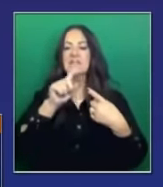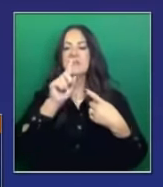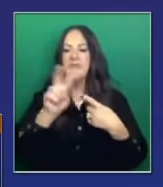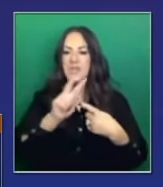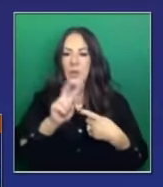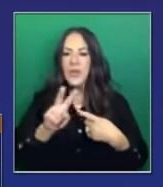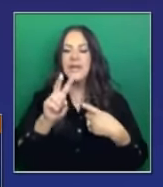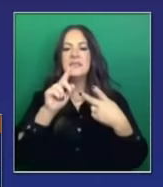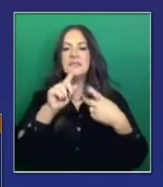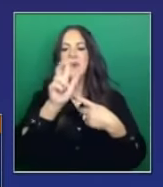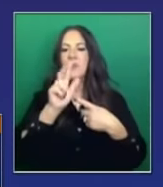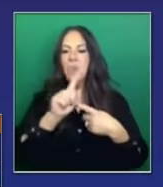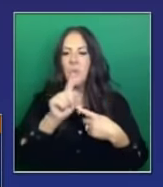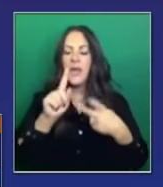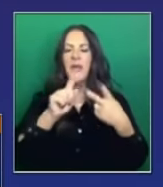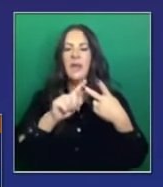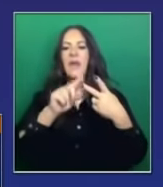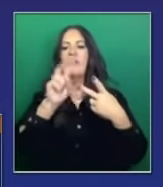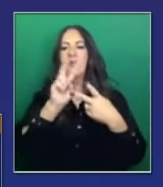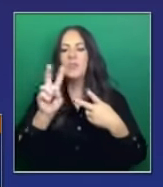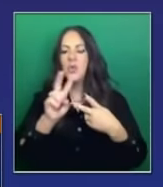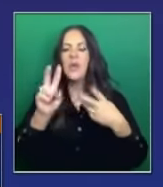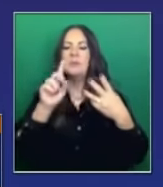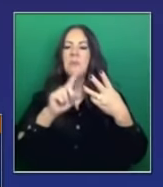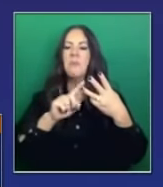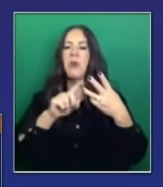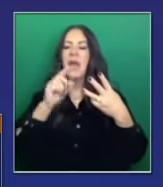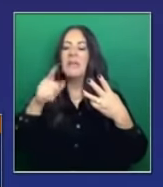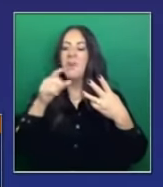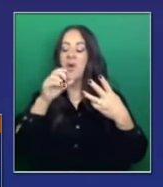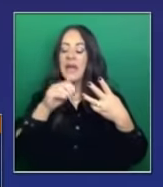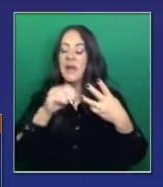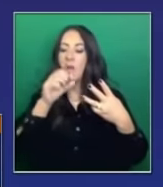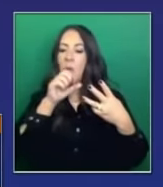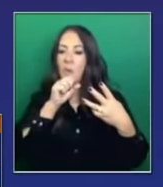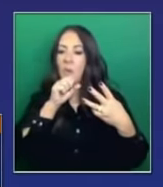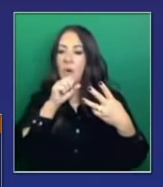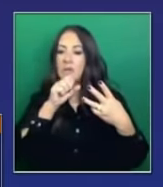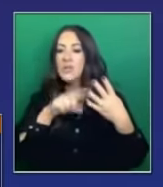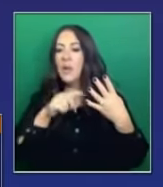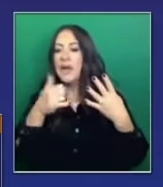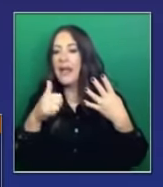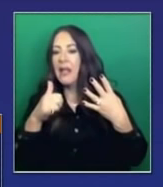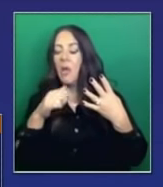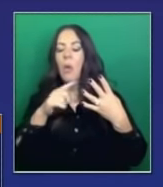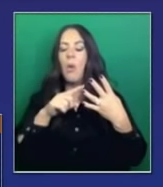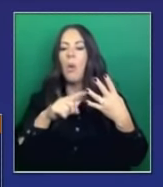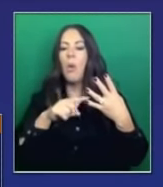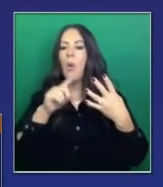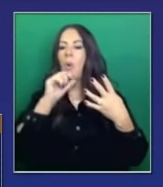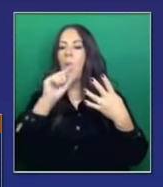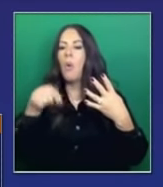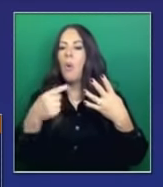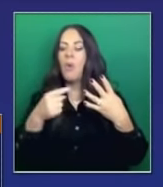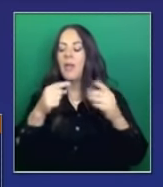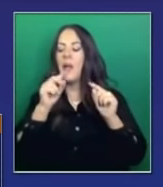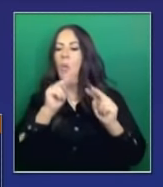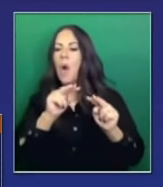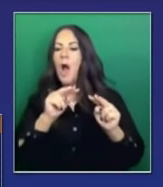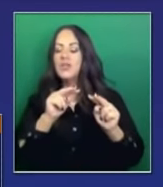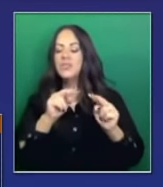spread, substantial reduction in case rates and positivity rates. So that's the testing. Here's on the